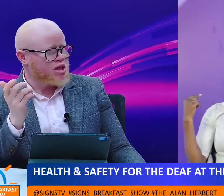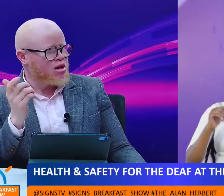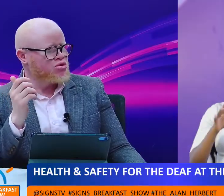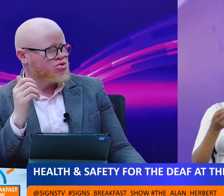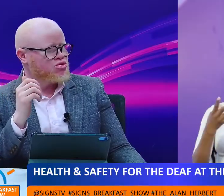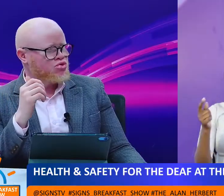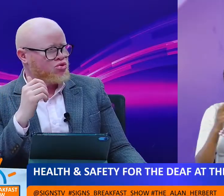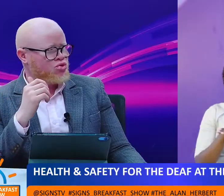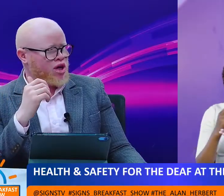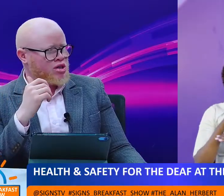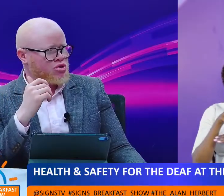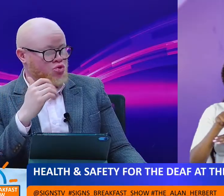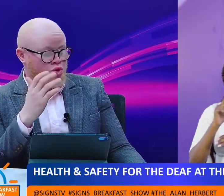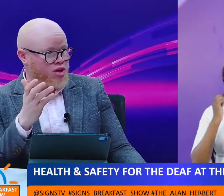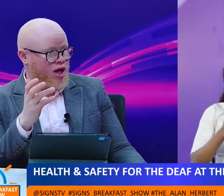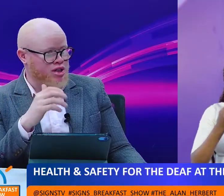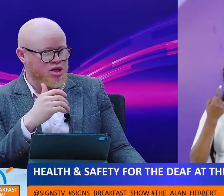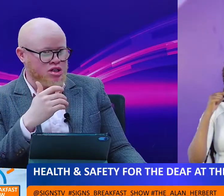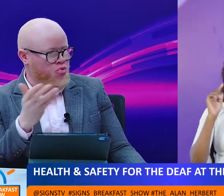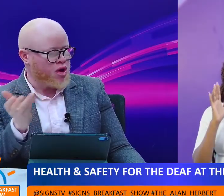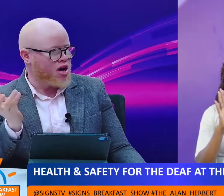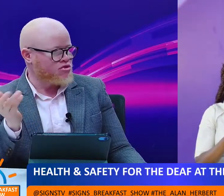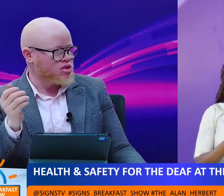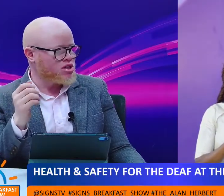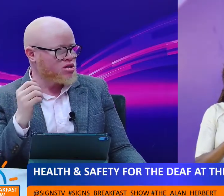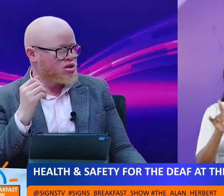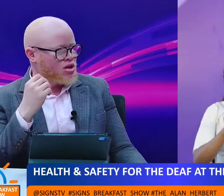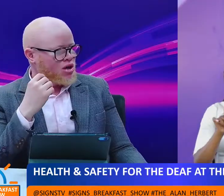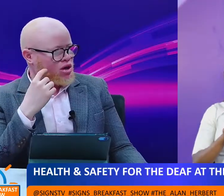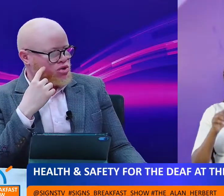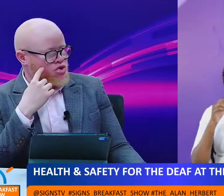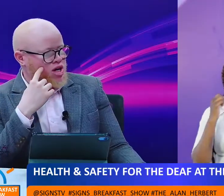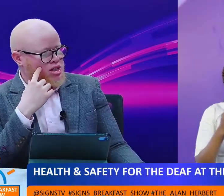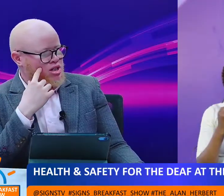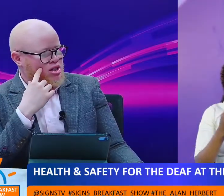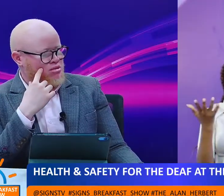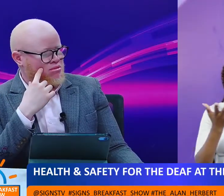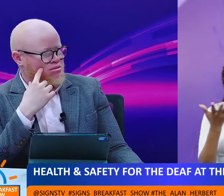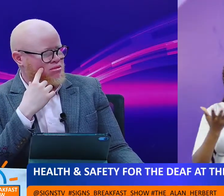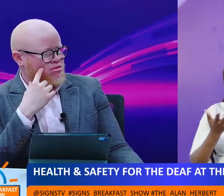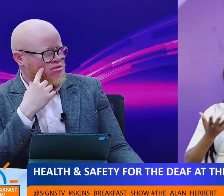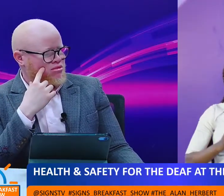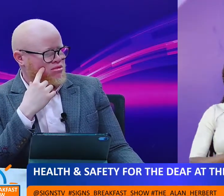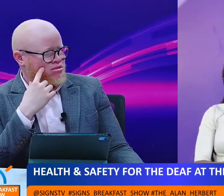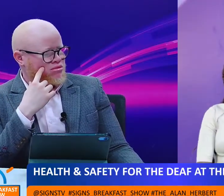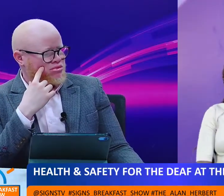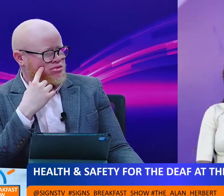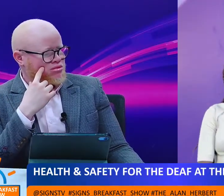been able to do and to conduct, and where have you done trainings?